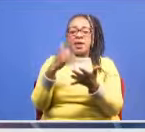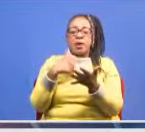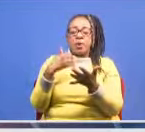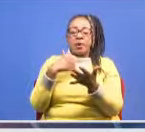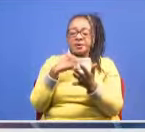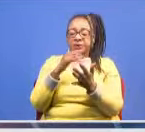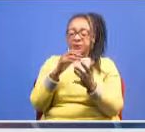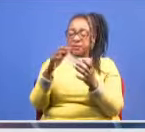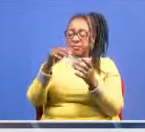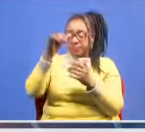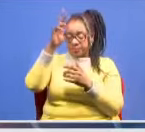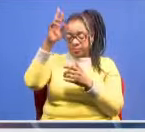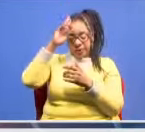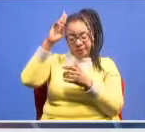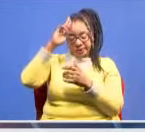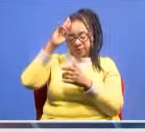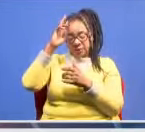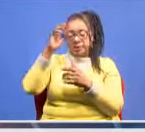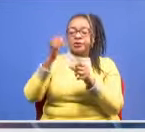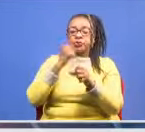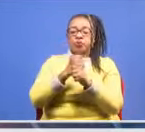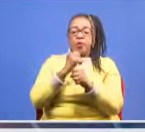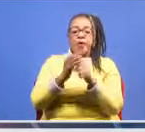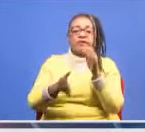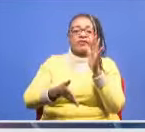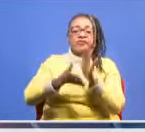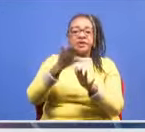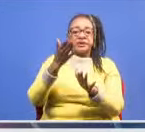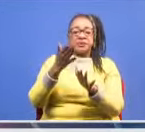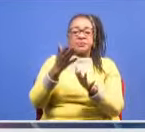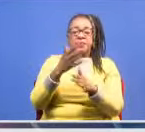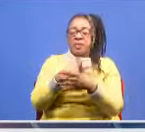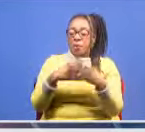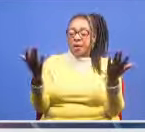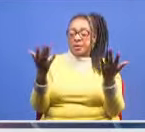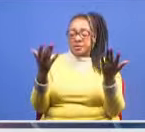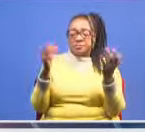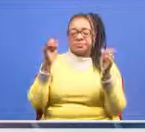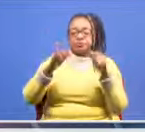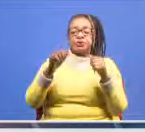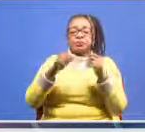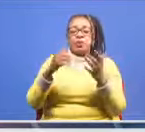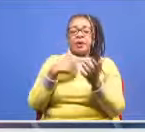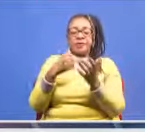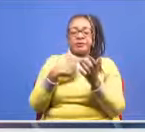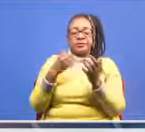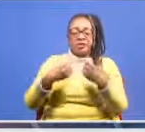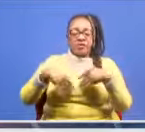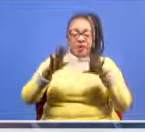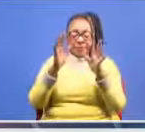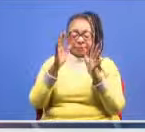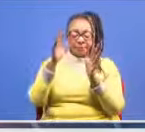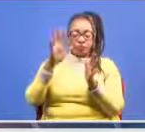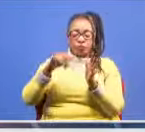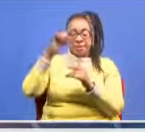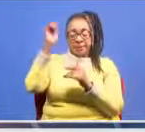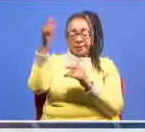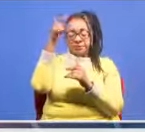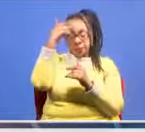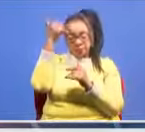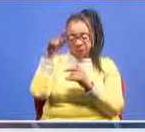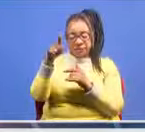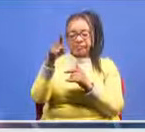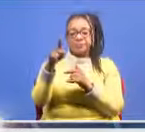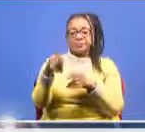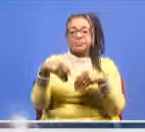to another level. Otherwise, if we go the way we are going, then a very big let down by security agencies to the president, because the president has given them jobs